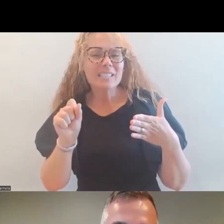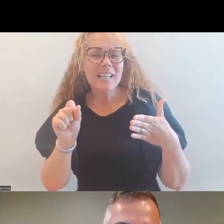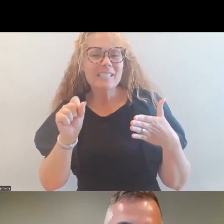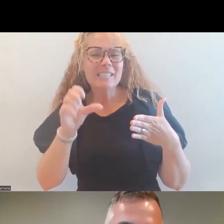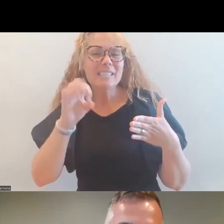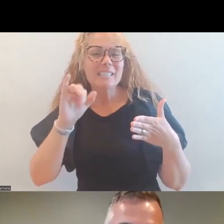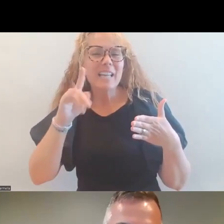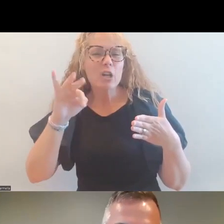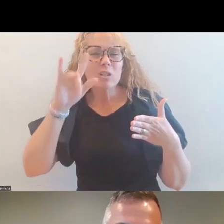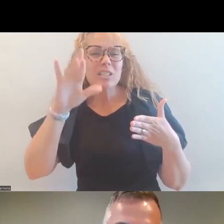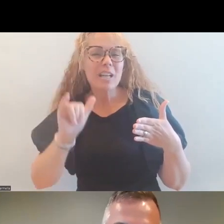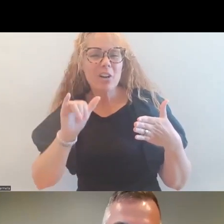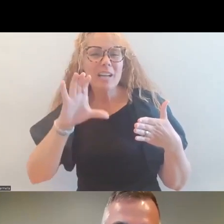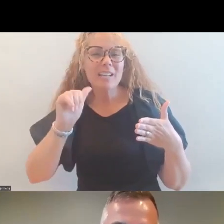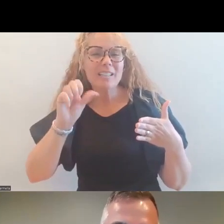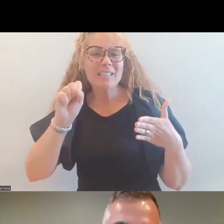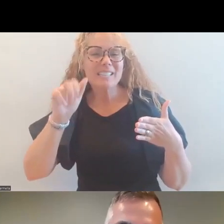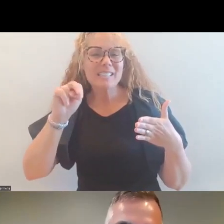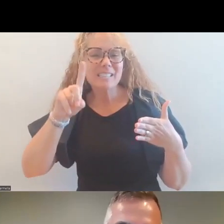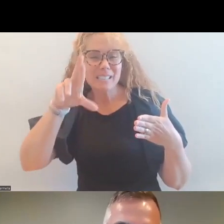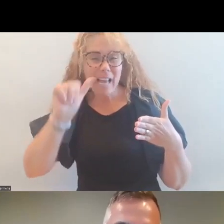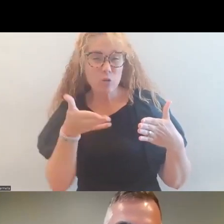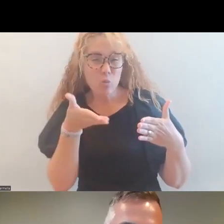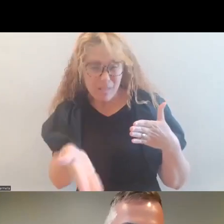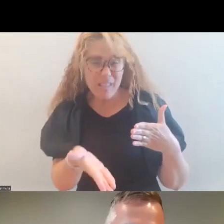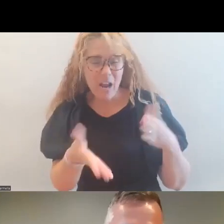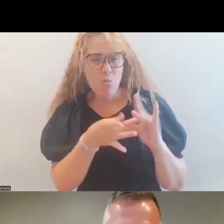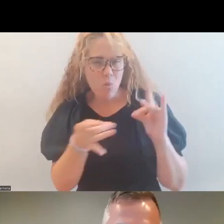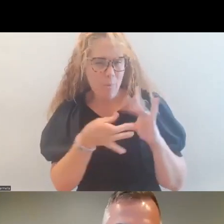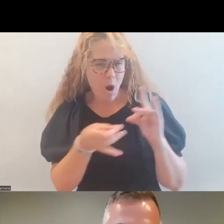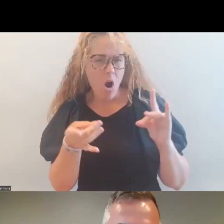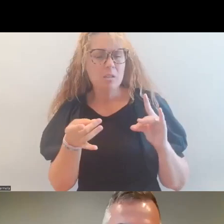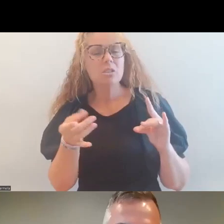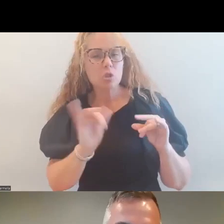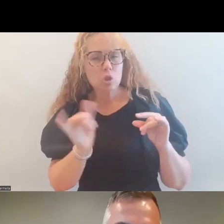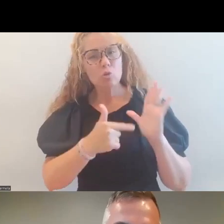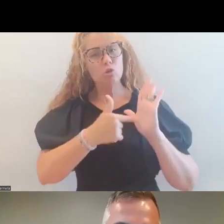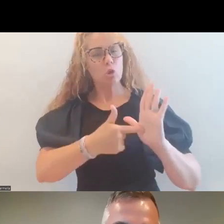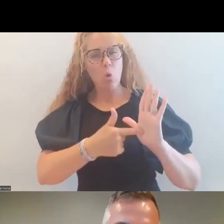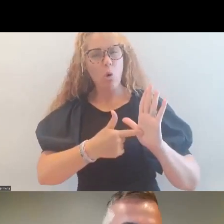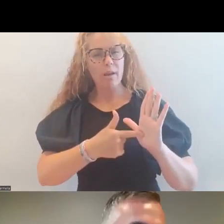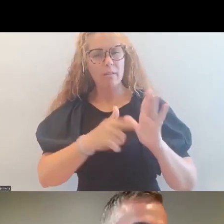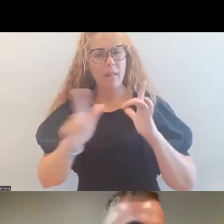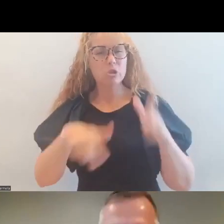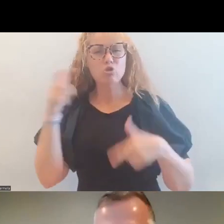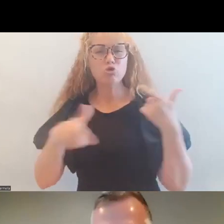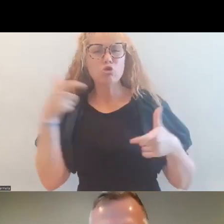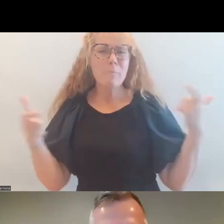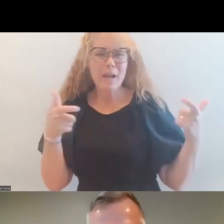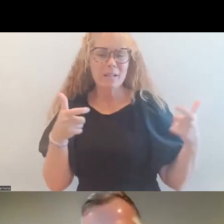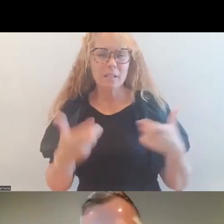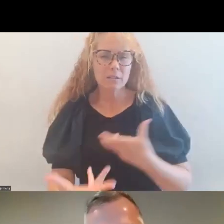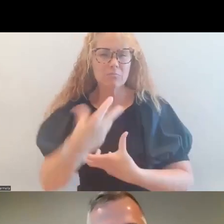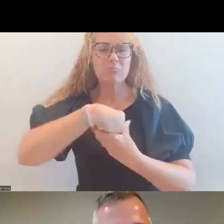there to provide some remarks as well. Just really demonstrating the tremendous